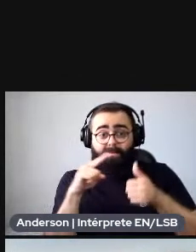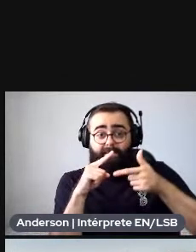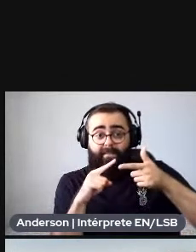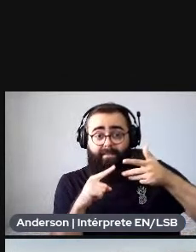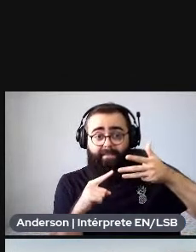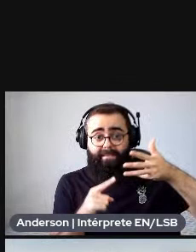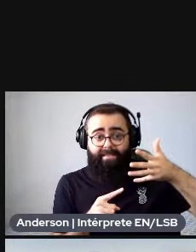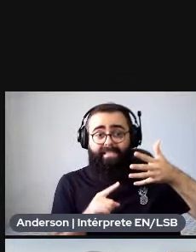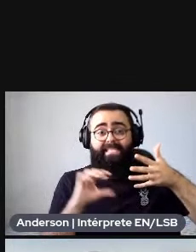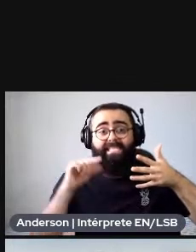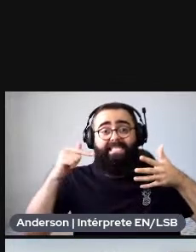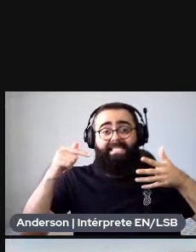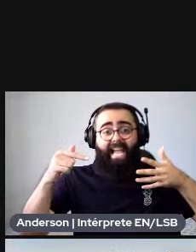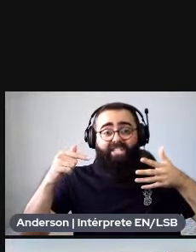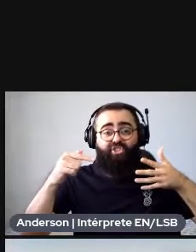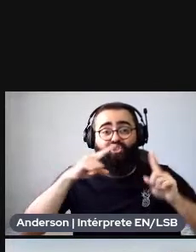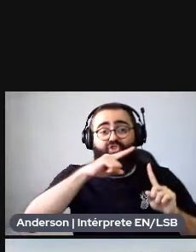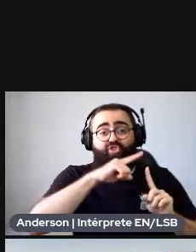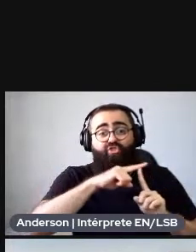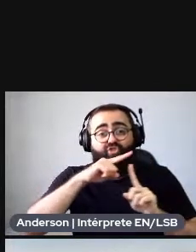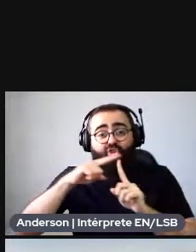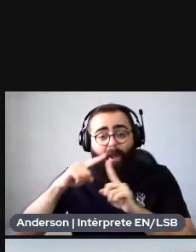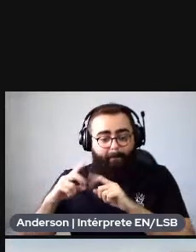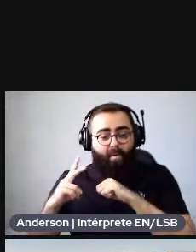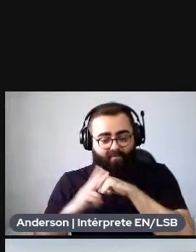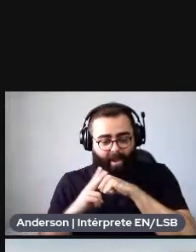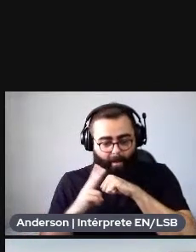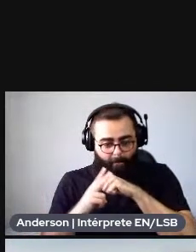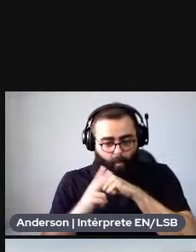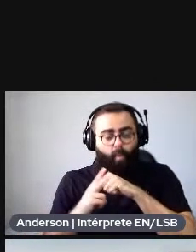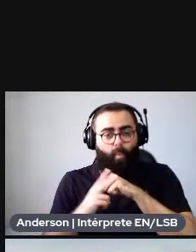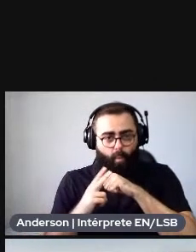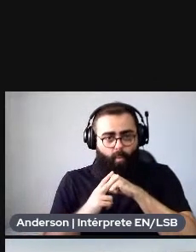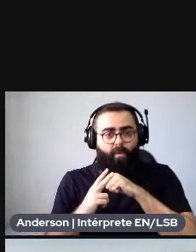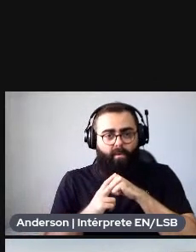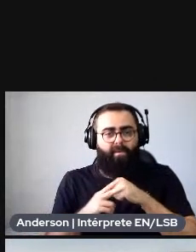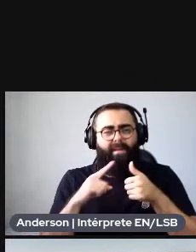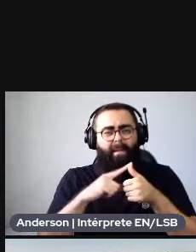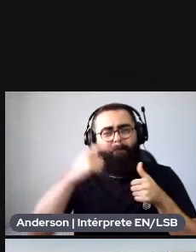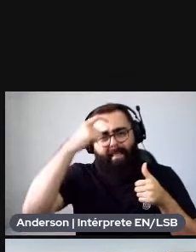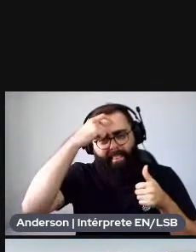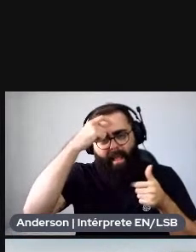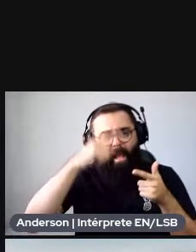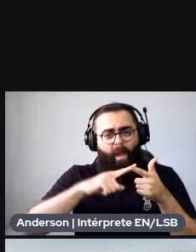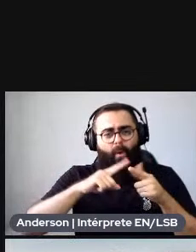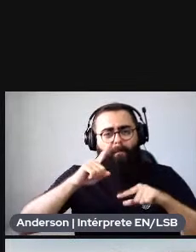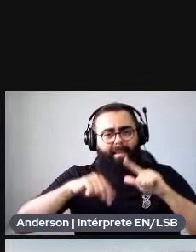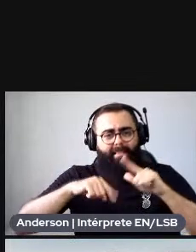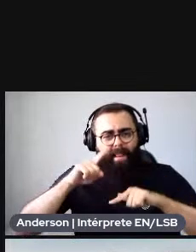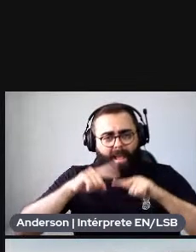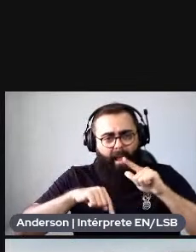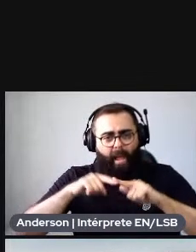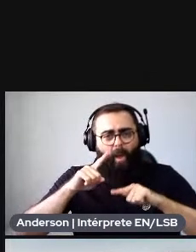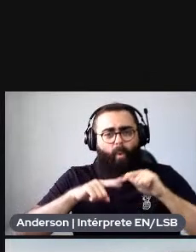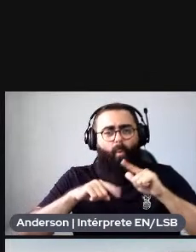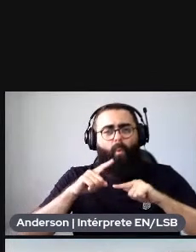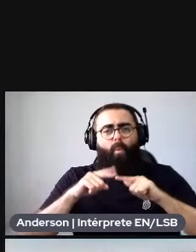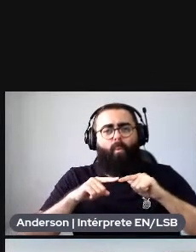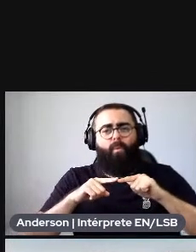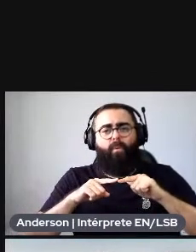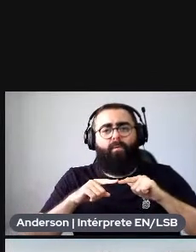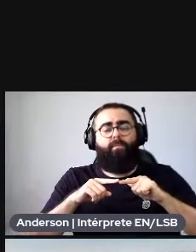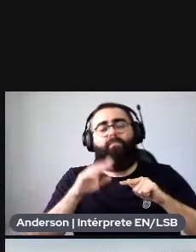verbs, verbal verbs, existential verbs. So it allows us to label the type of infinitive.